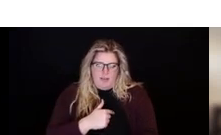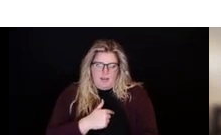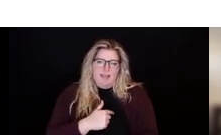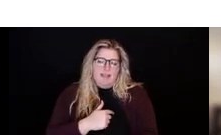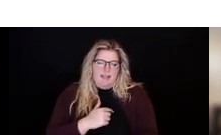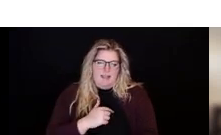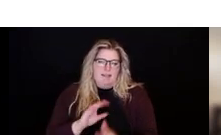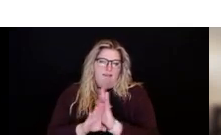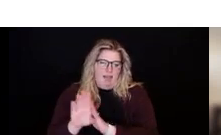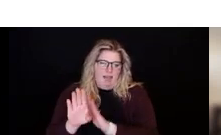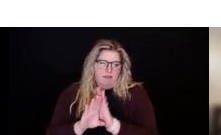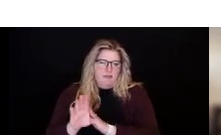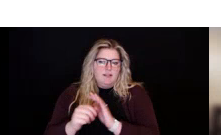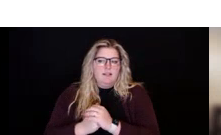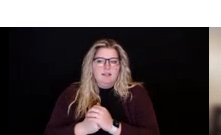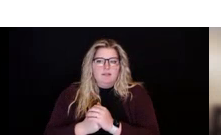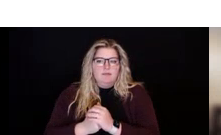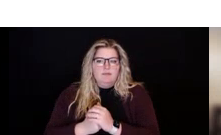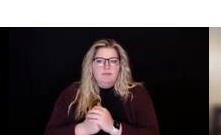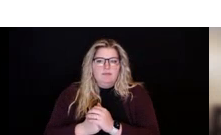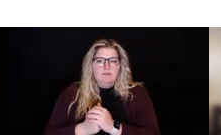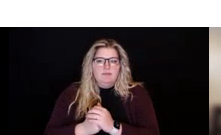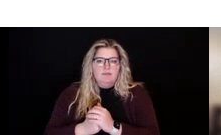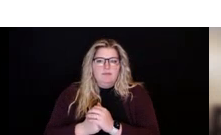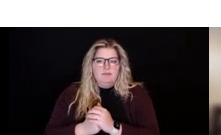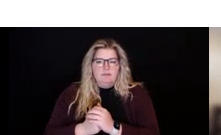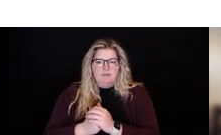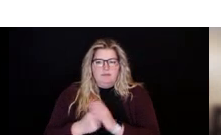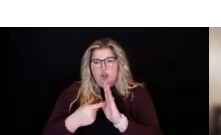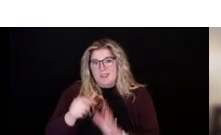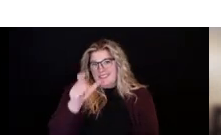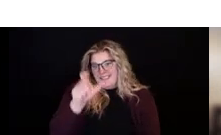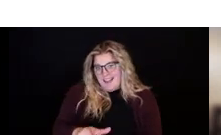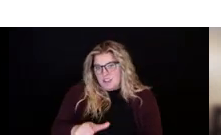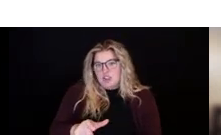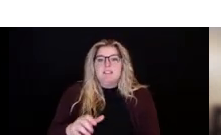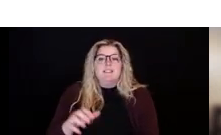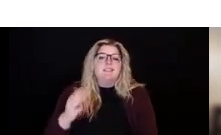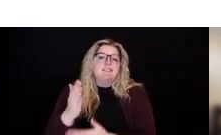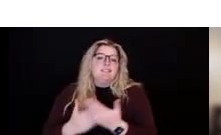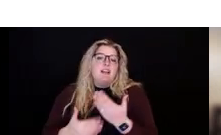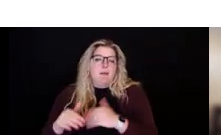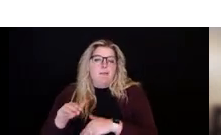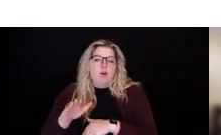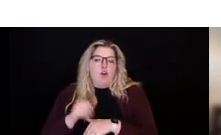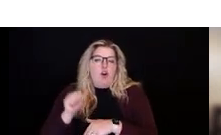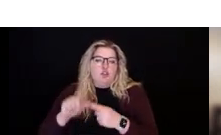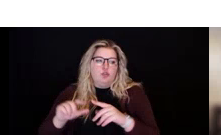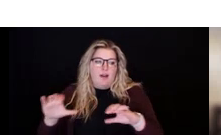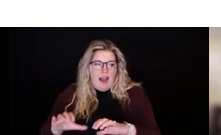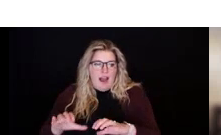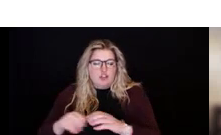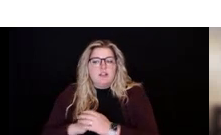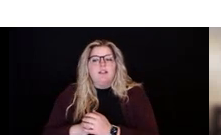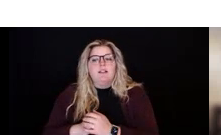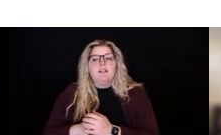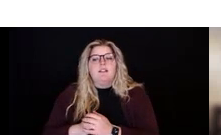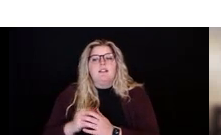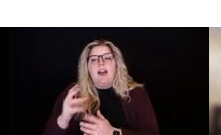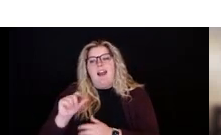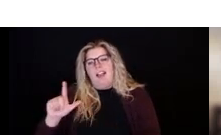showing a hero section with a couple of calls to action, as well as a